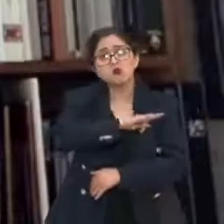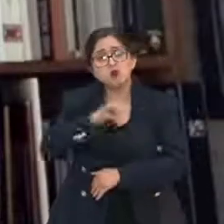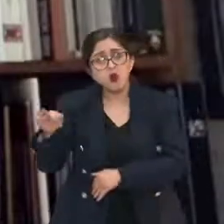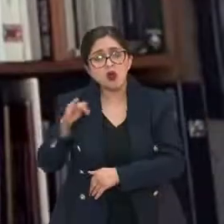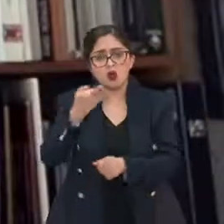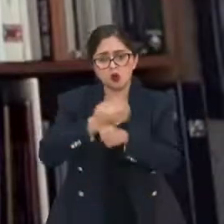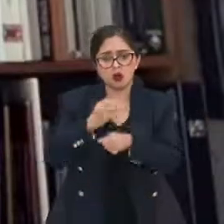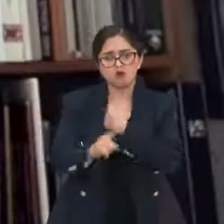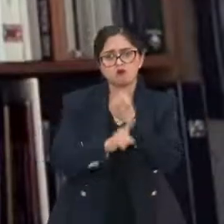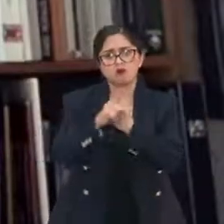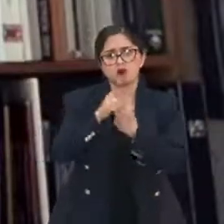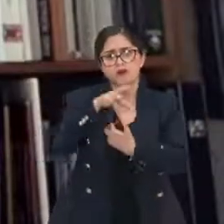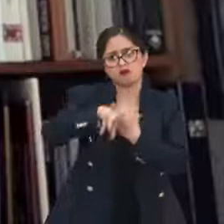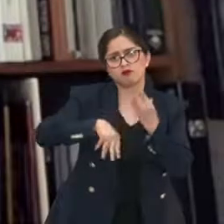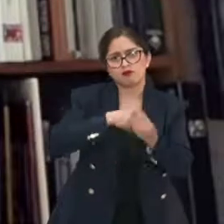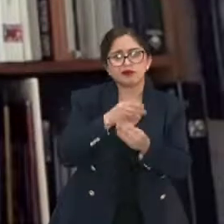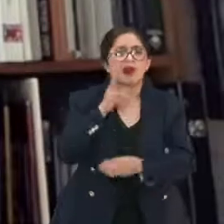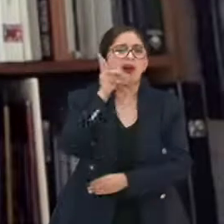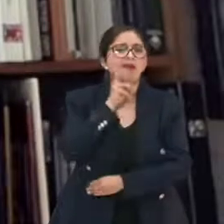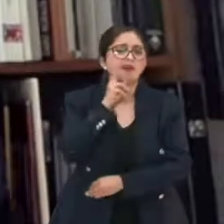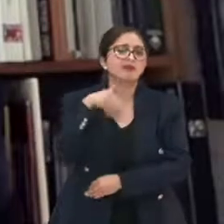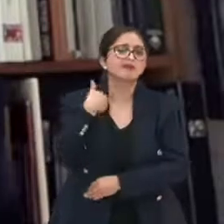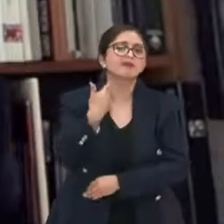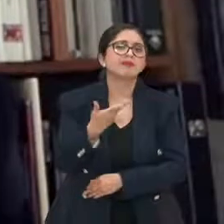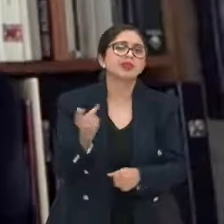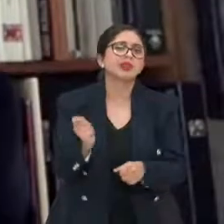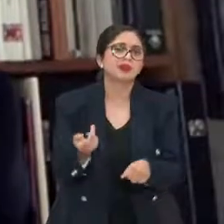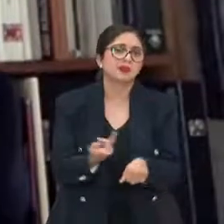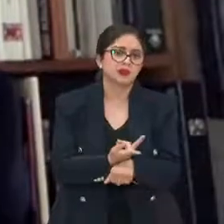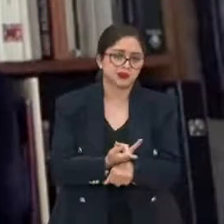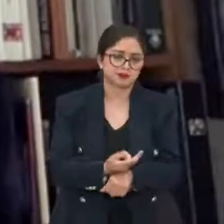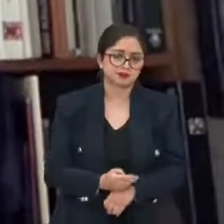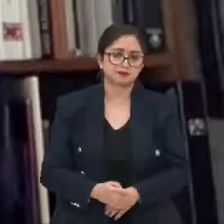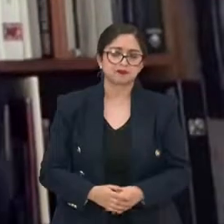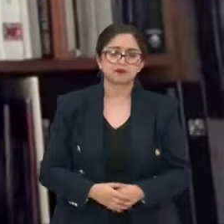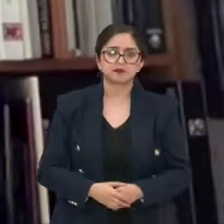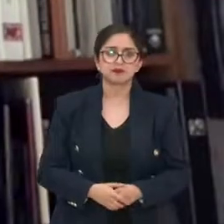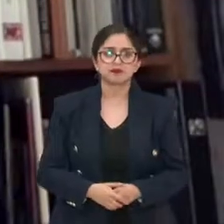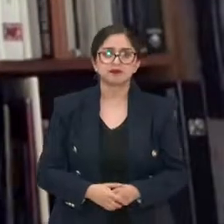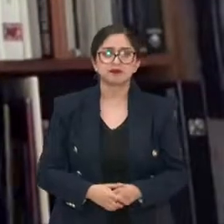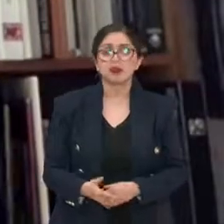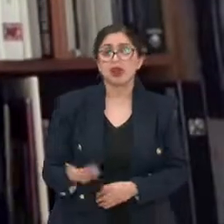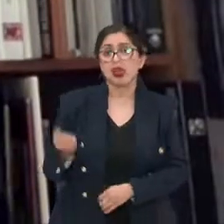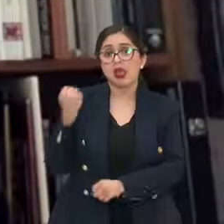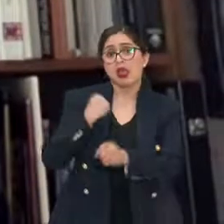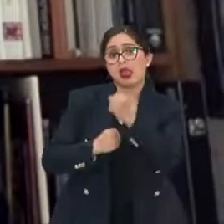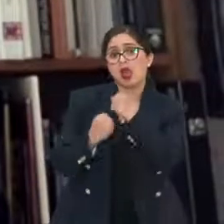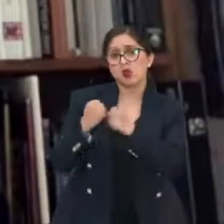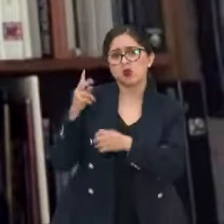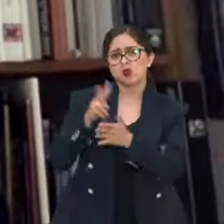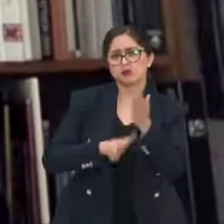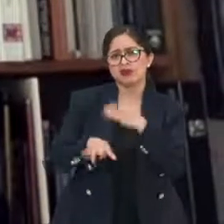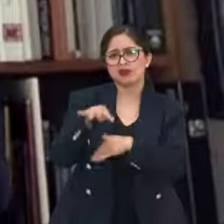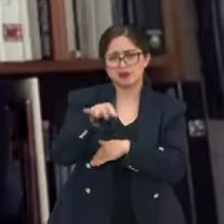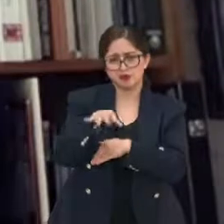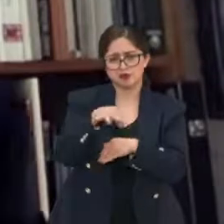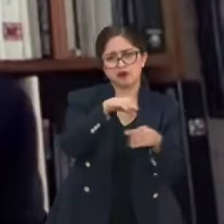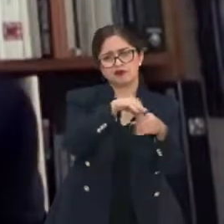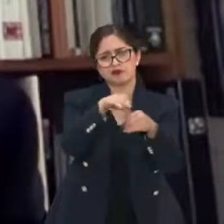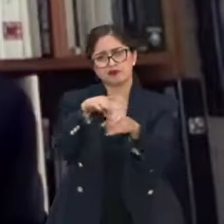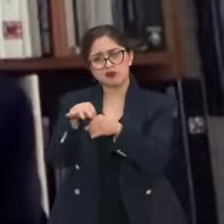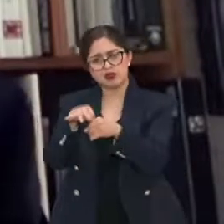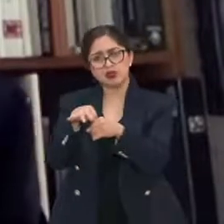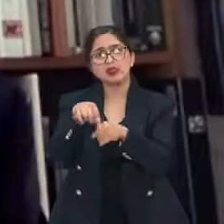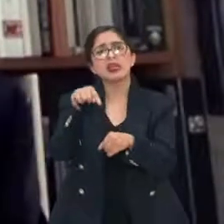are capable to solve the economic crisis is yet to be answered. So the electoral process